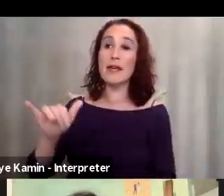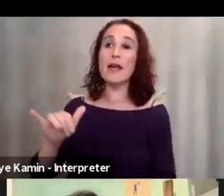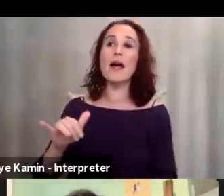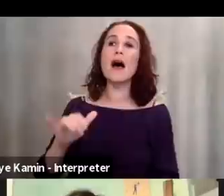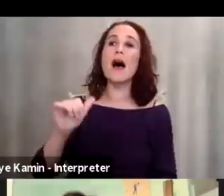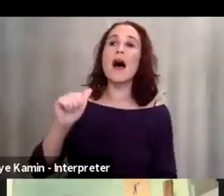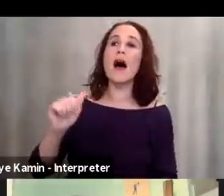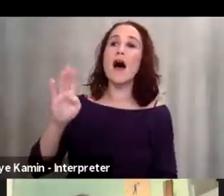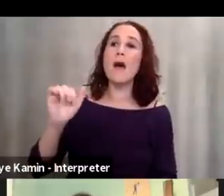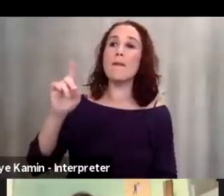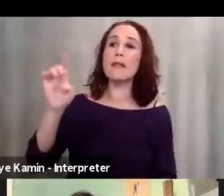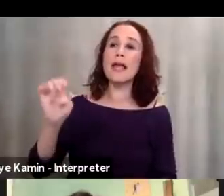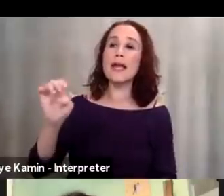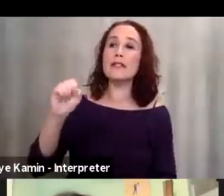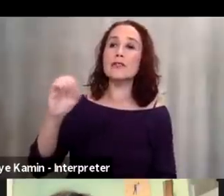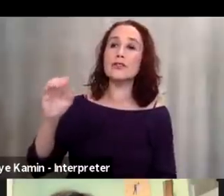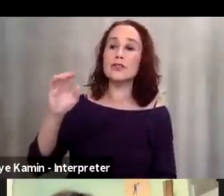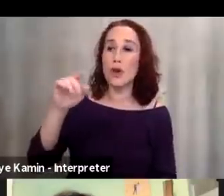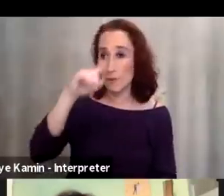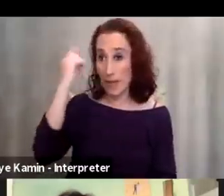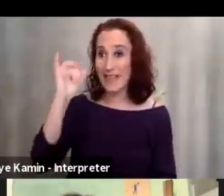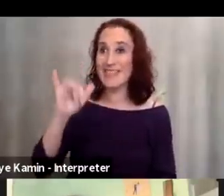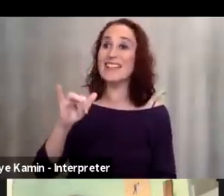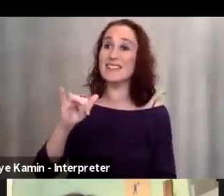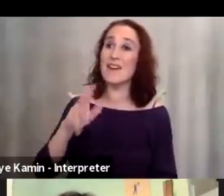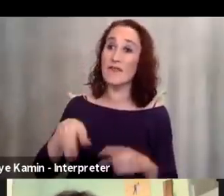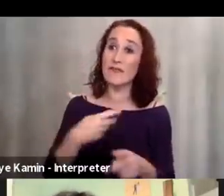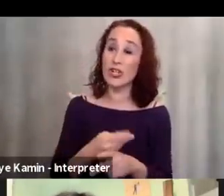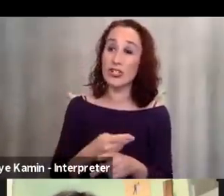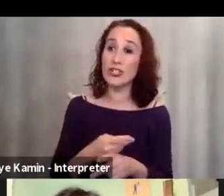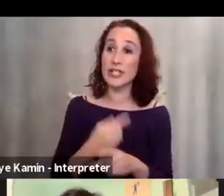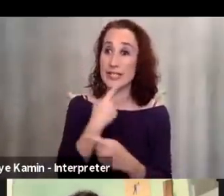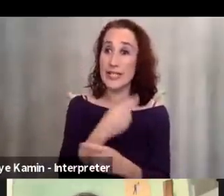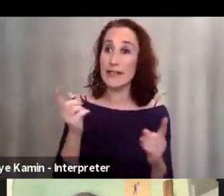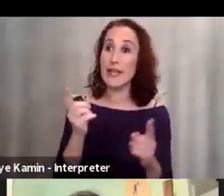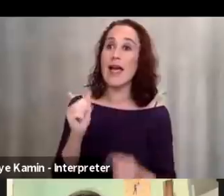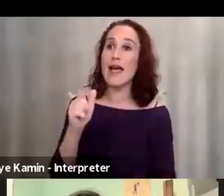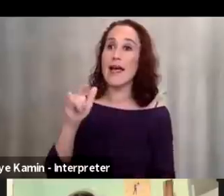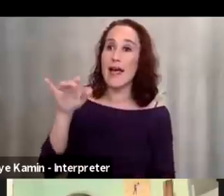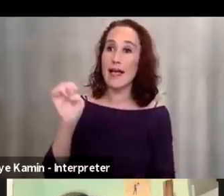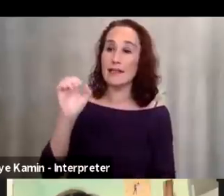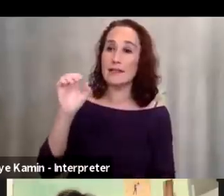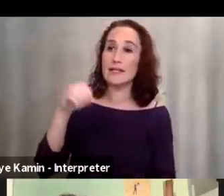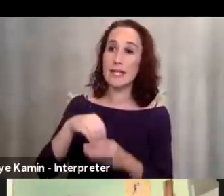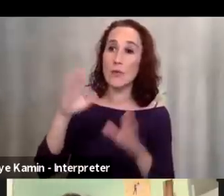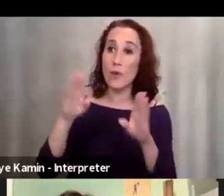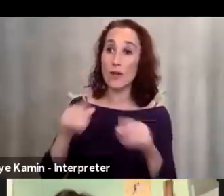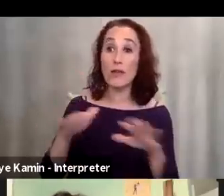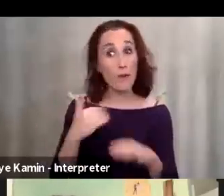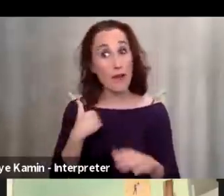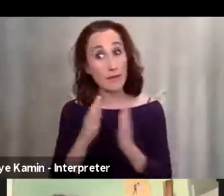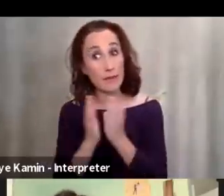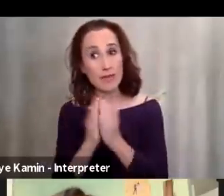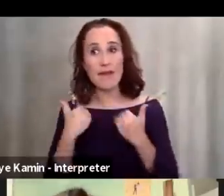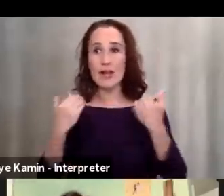retelling of Alice in Wonderland, they're out there. They just sometimes don't get that push. They don't get that visibility, but there are those